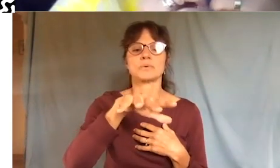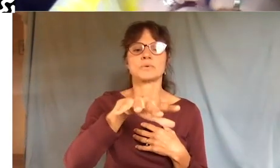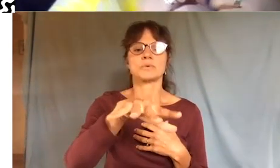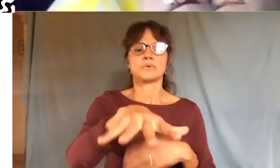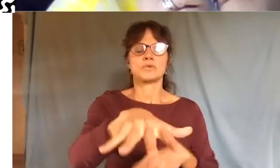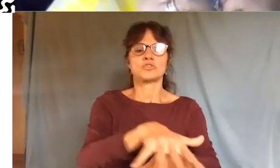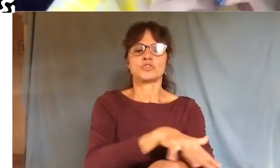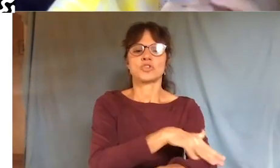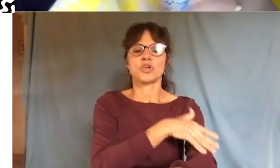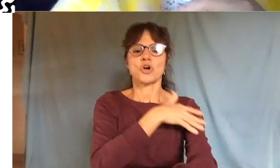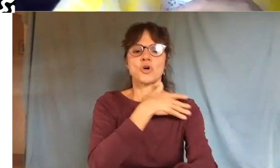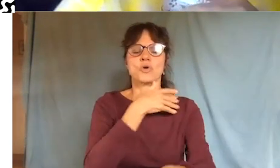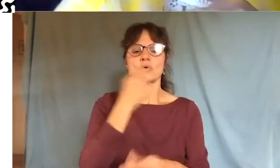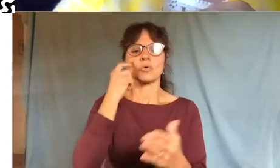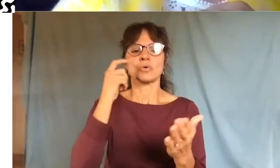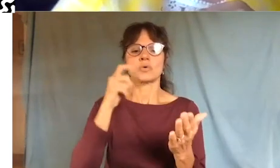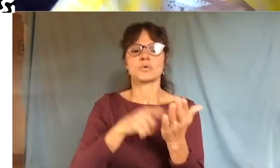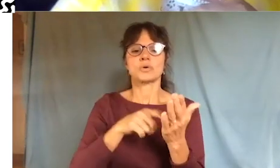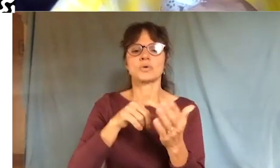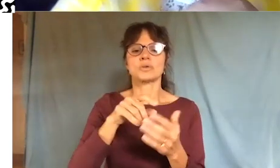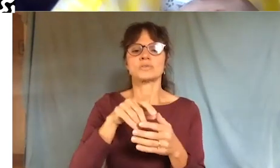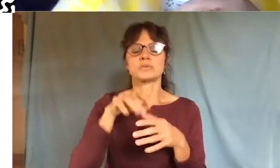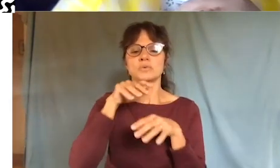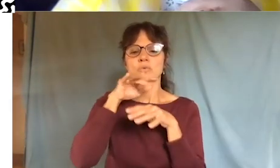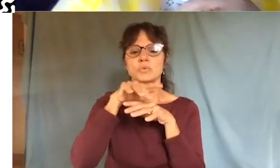Notice the sensation of the air leaving your lungs.